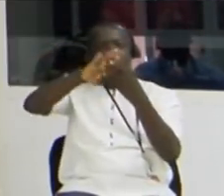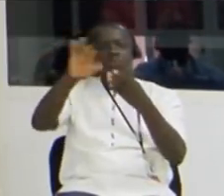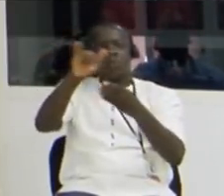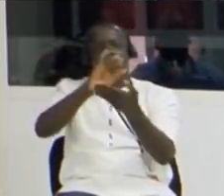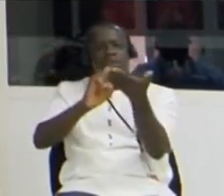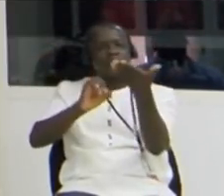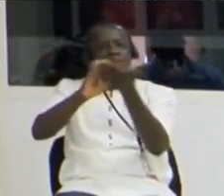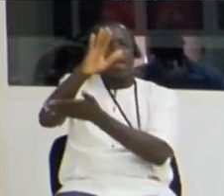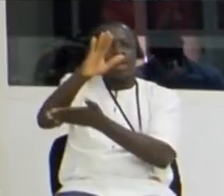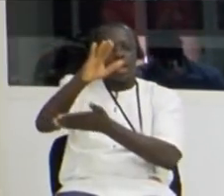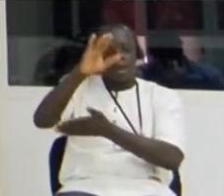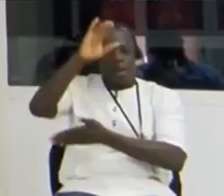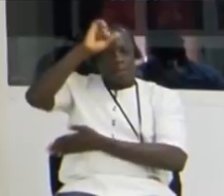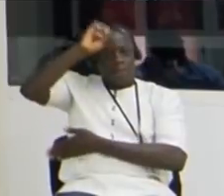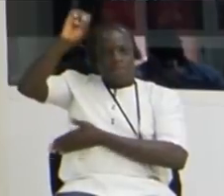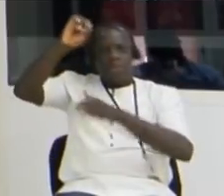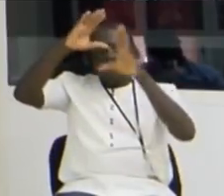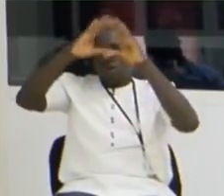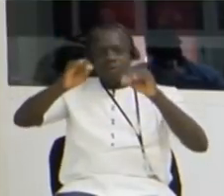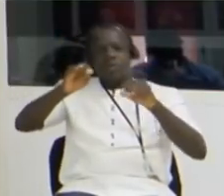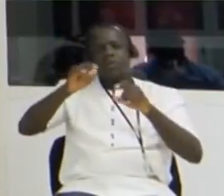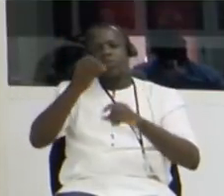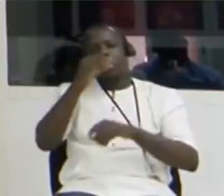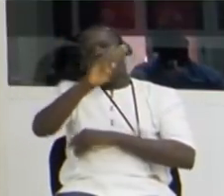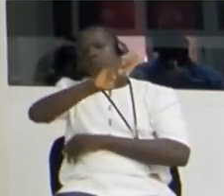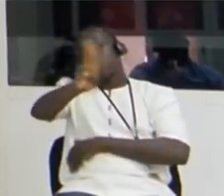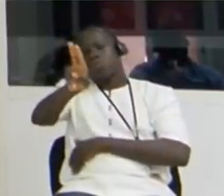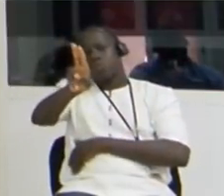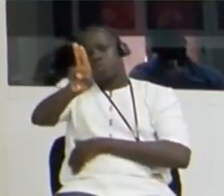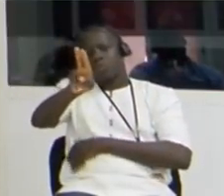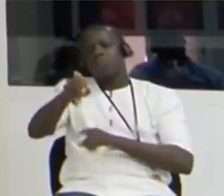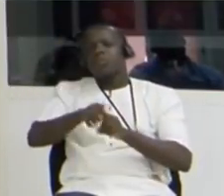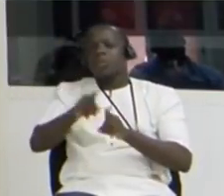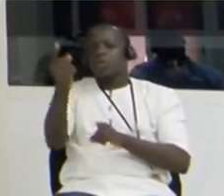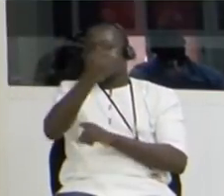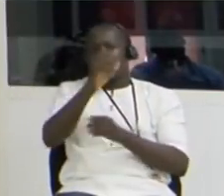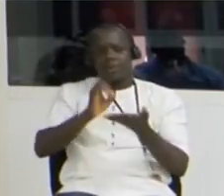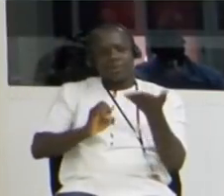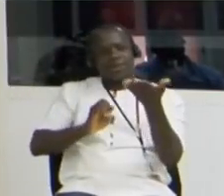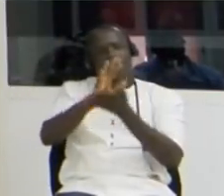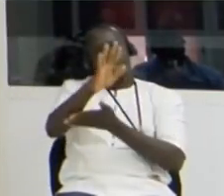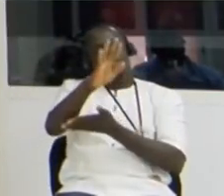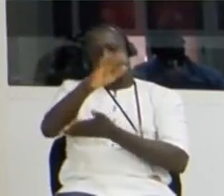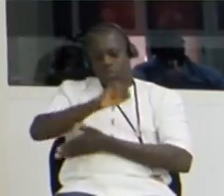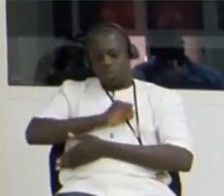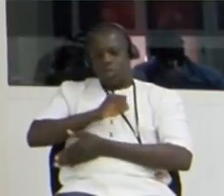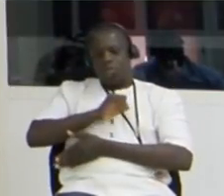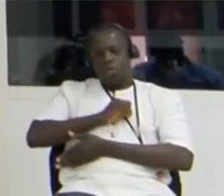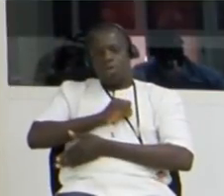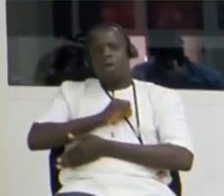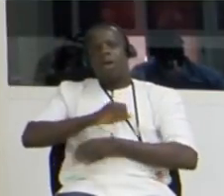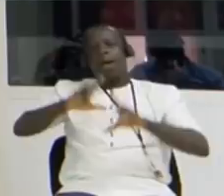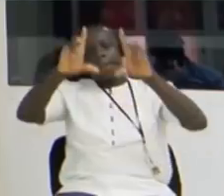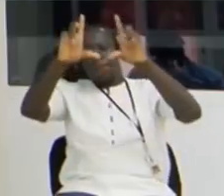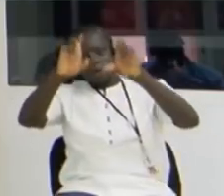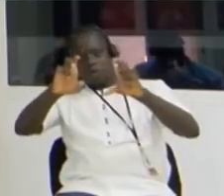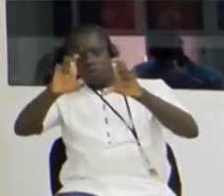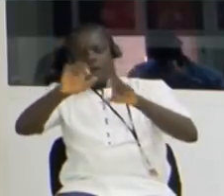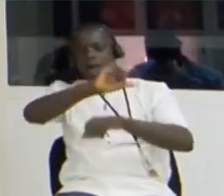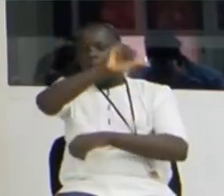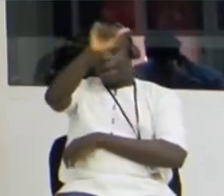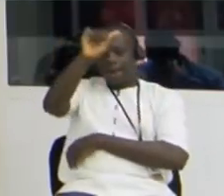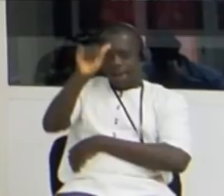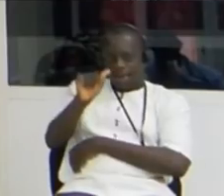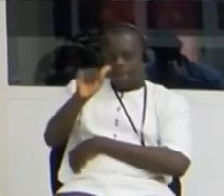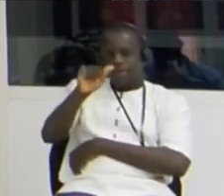of the President? No. They just send in their photographs and their biodata. They were asked to take